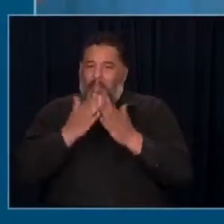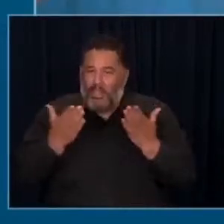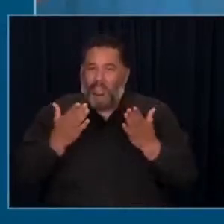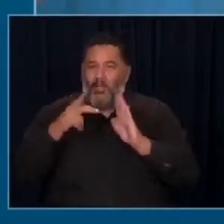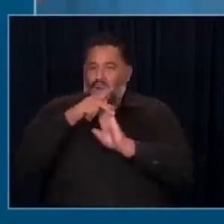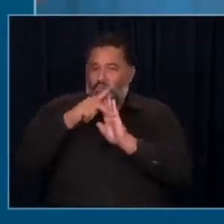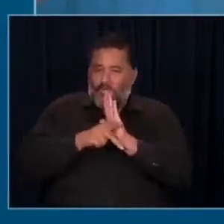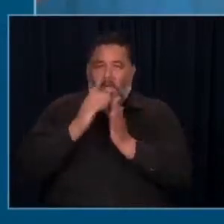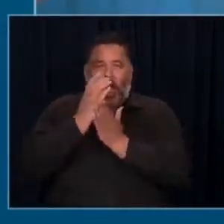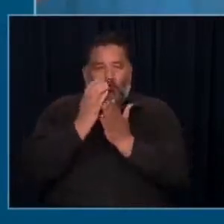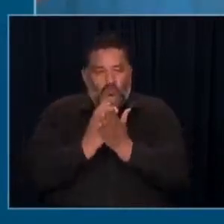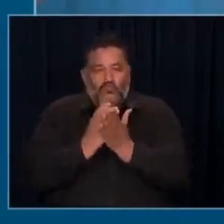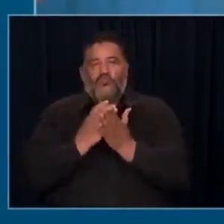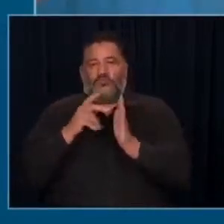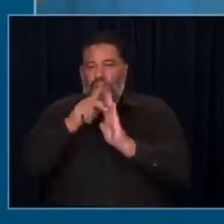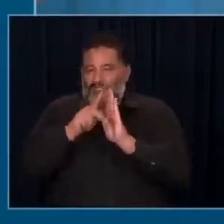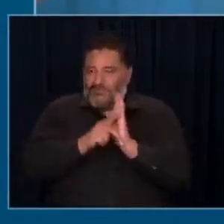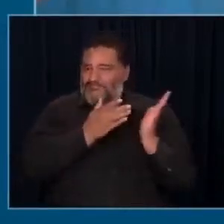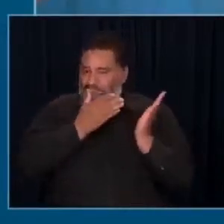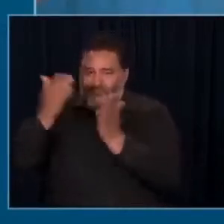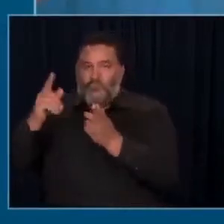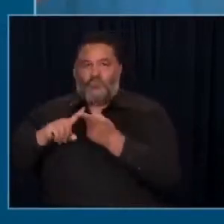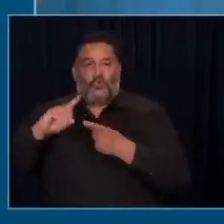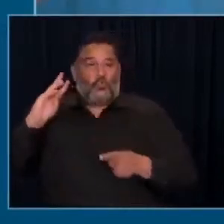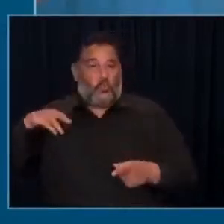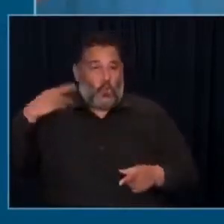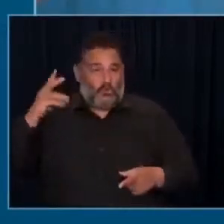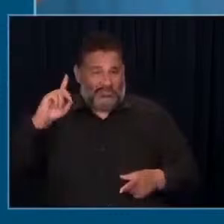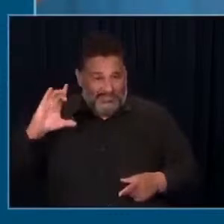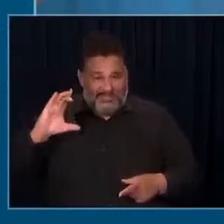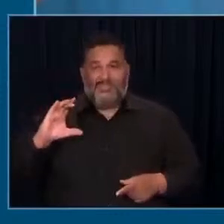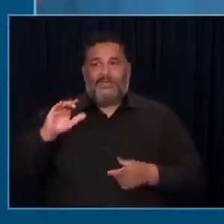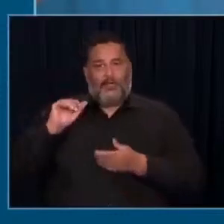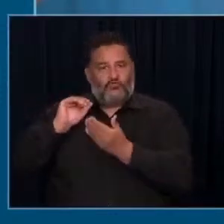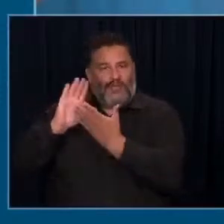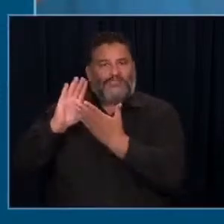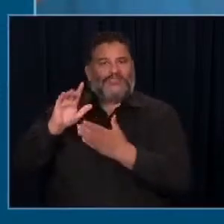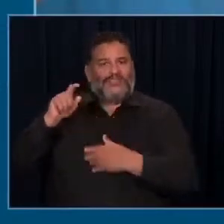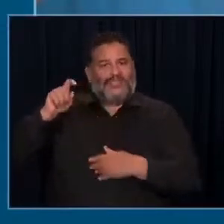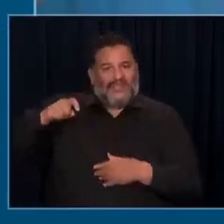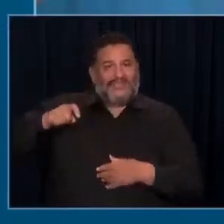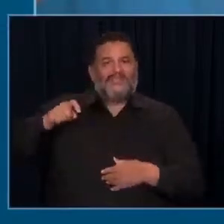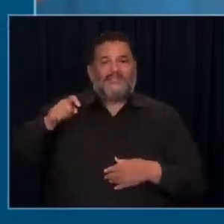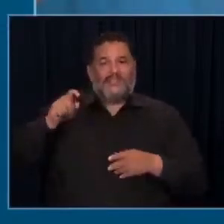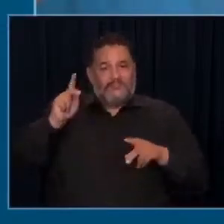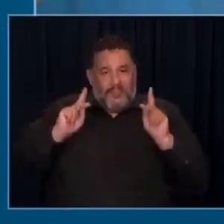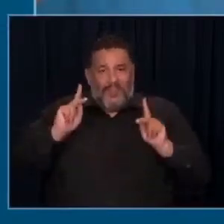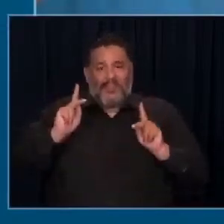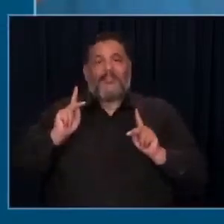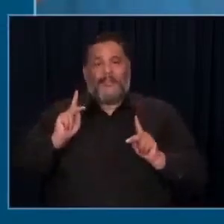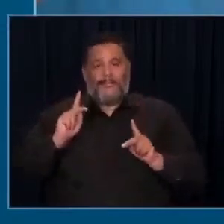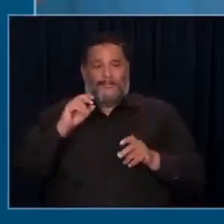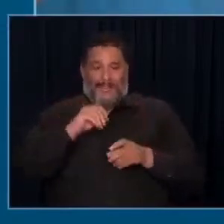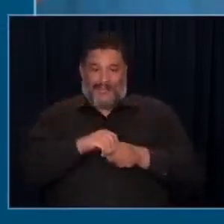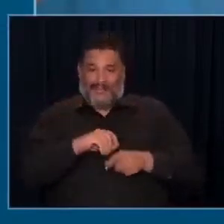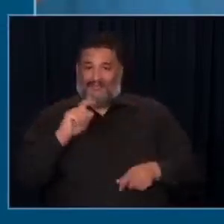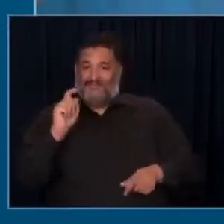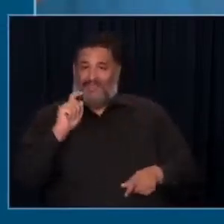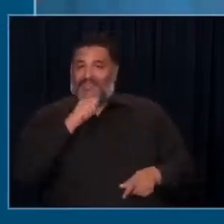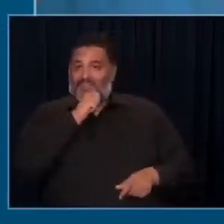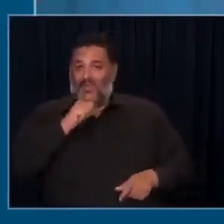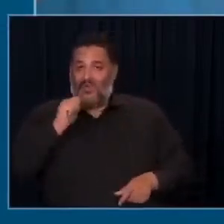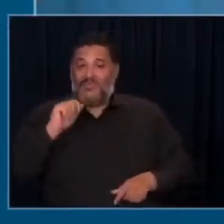to Washington, D.C. that will be addressing the needs of the people in Phoenix, Arizona,